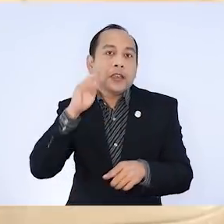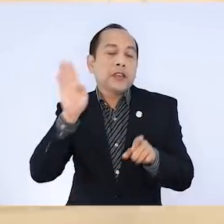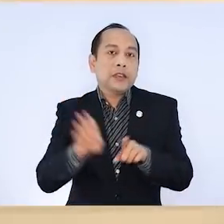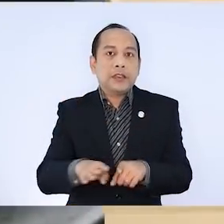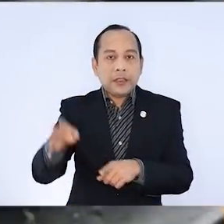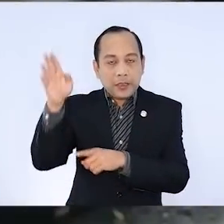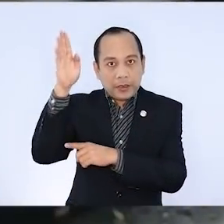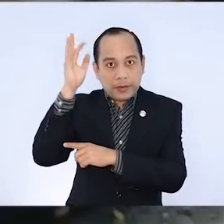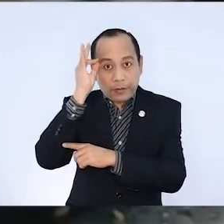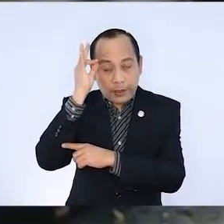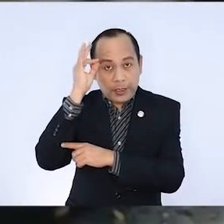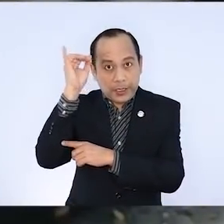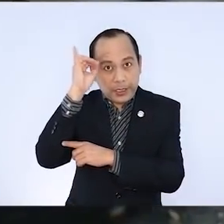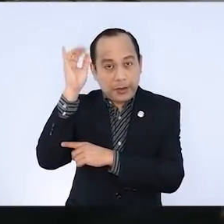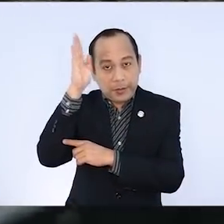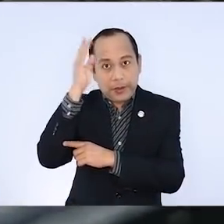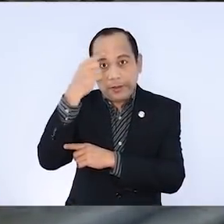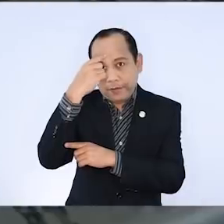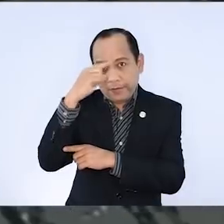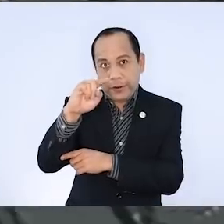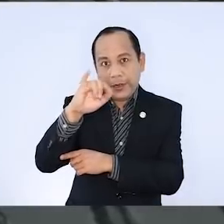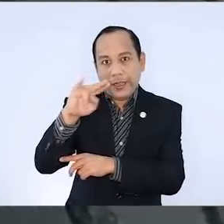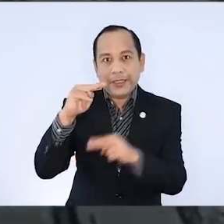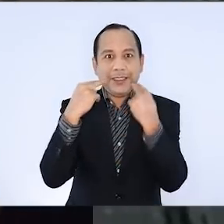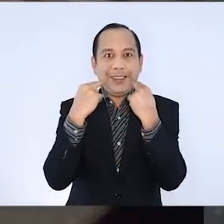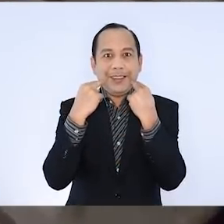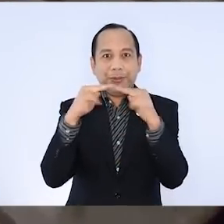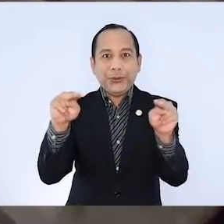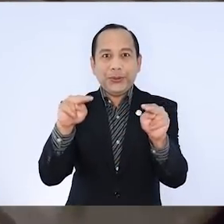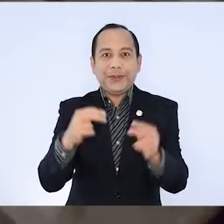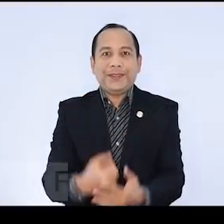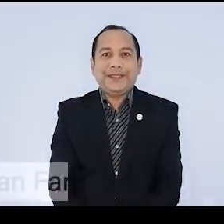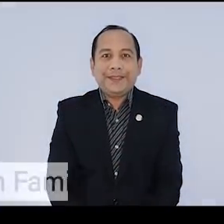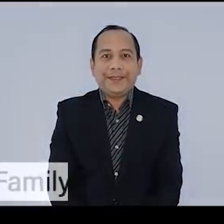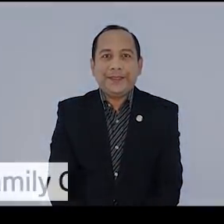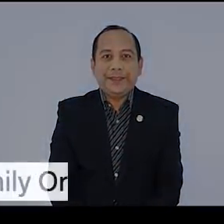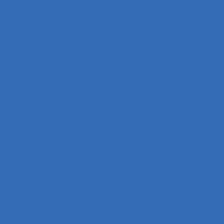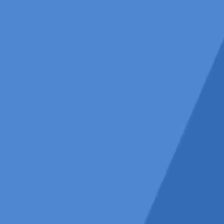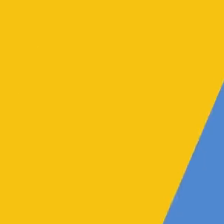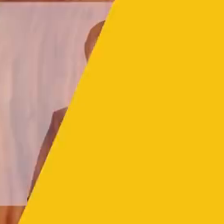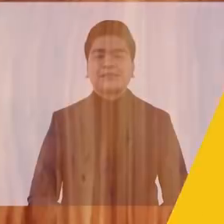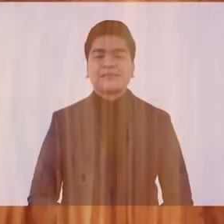Brother Froy Ian Barlaan for Iglesia Ni Cristo News Network.